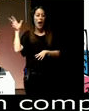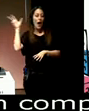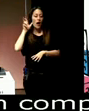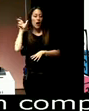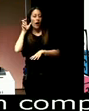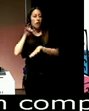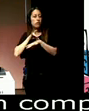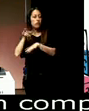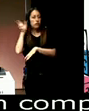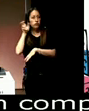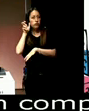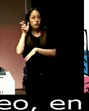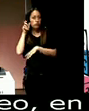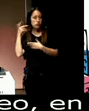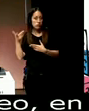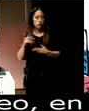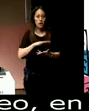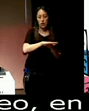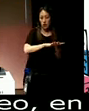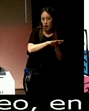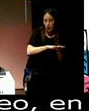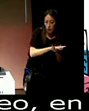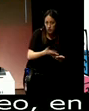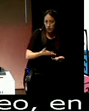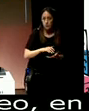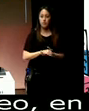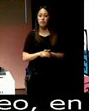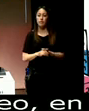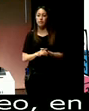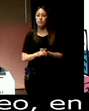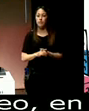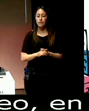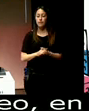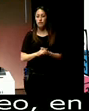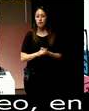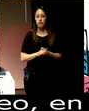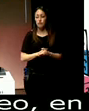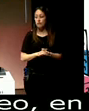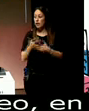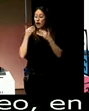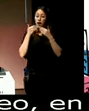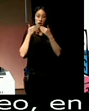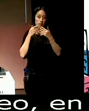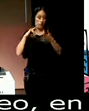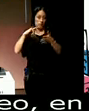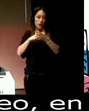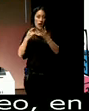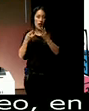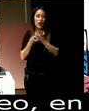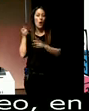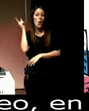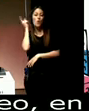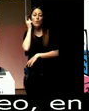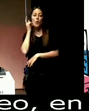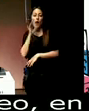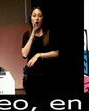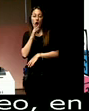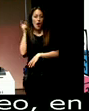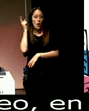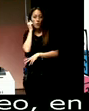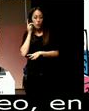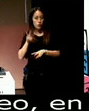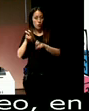the same as audio guides. Thanks to the technical specificities of the